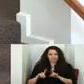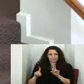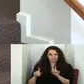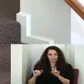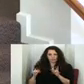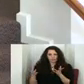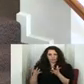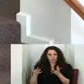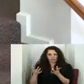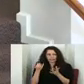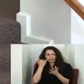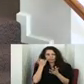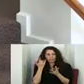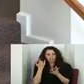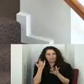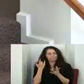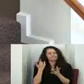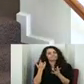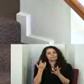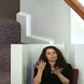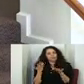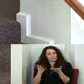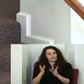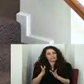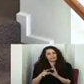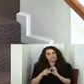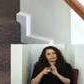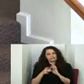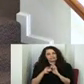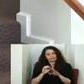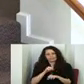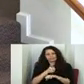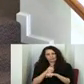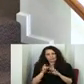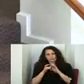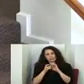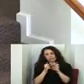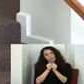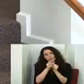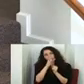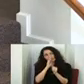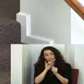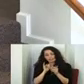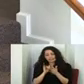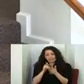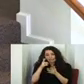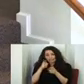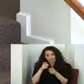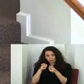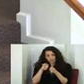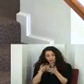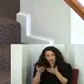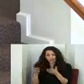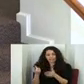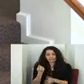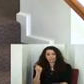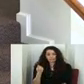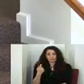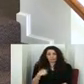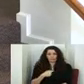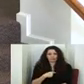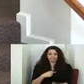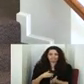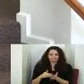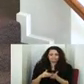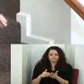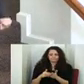or awoken our relationship with God. You see, this control thing is something that we so often take to